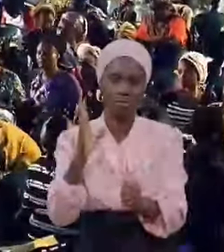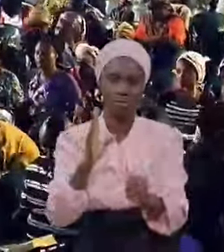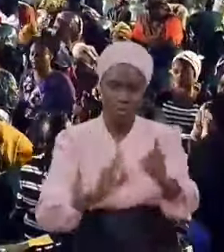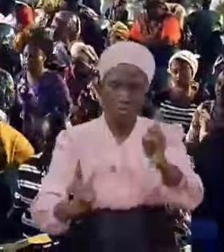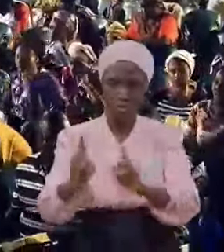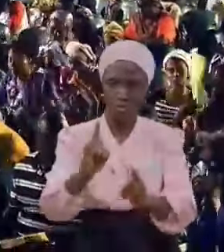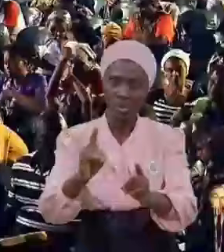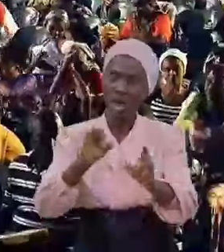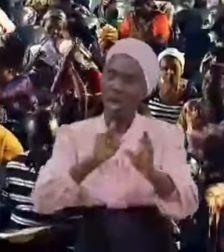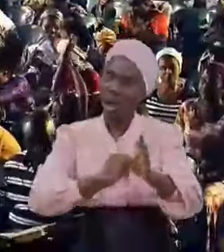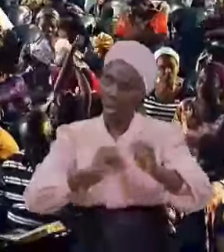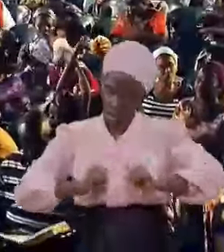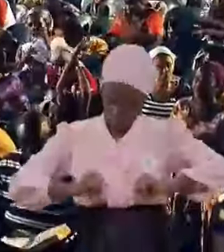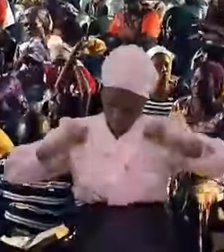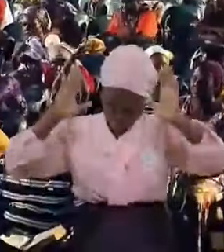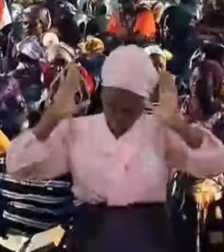I've decided to follow Jesus.